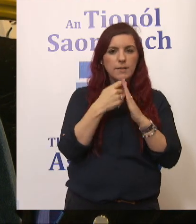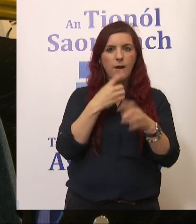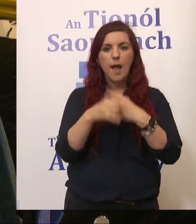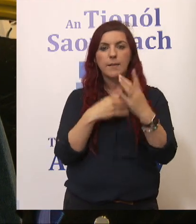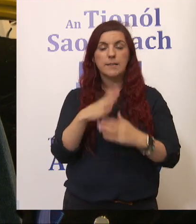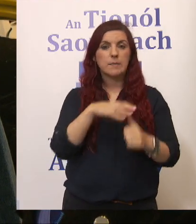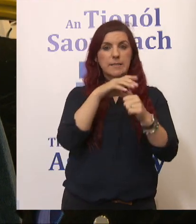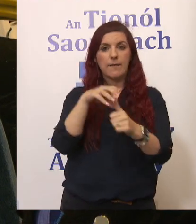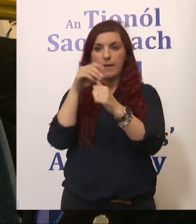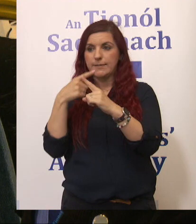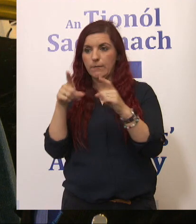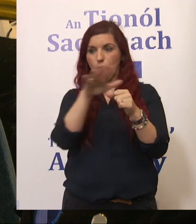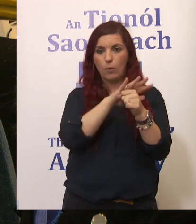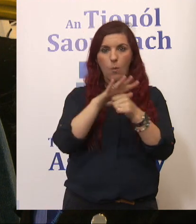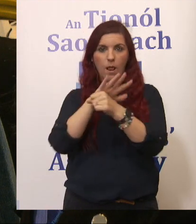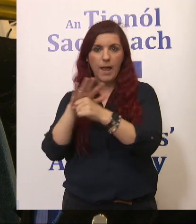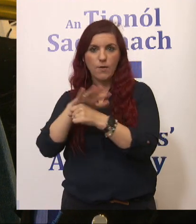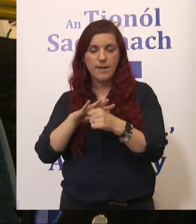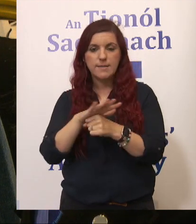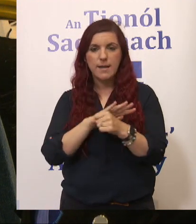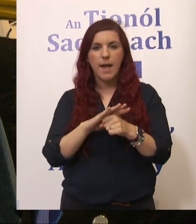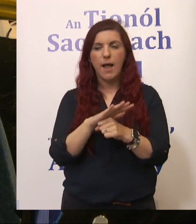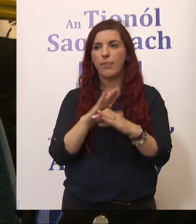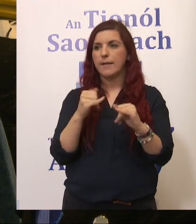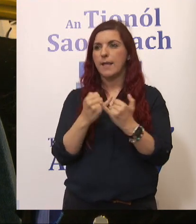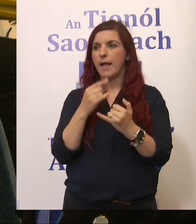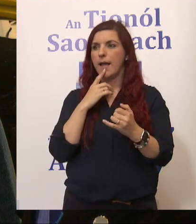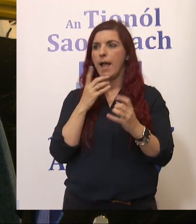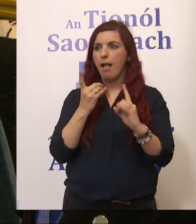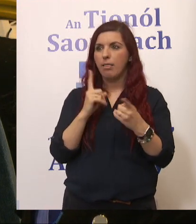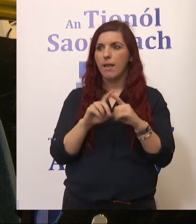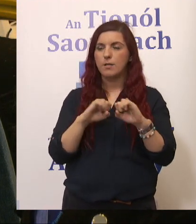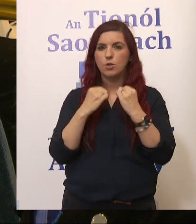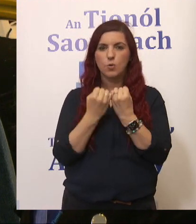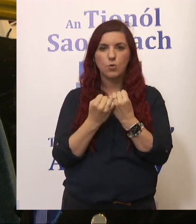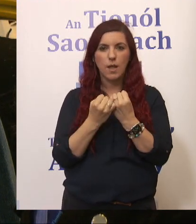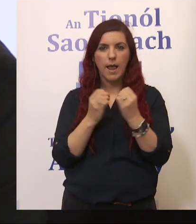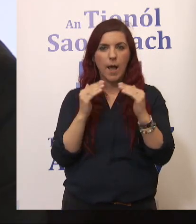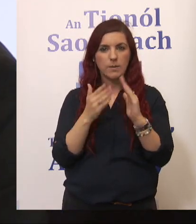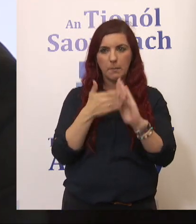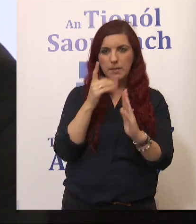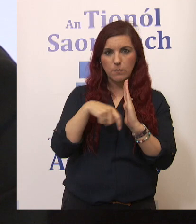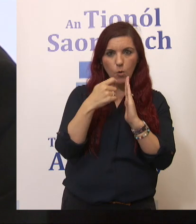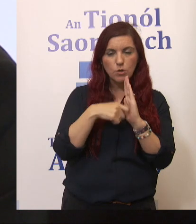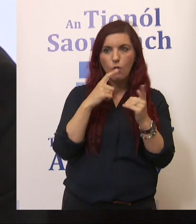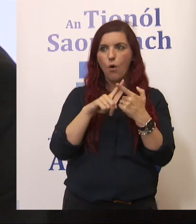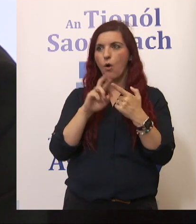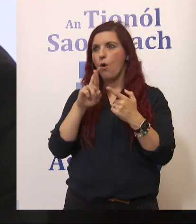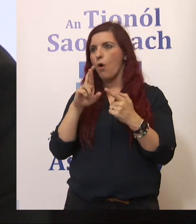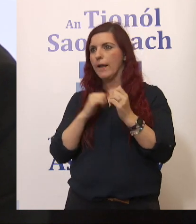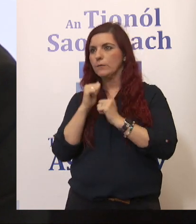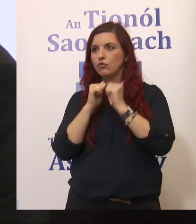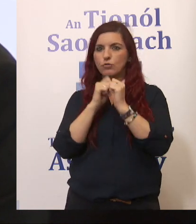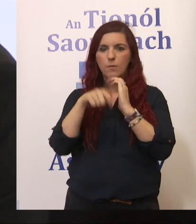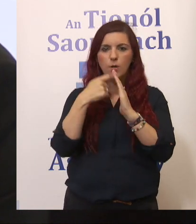locality, that would be reflected in capital allocations around things like social housing building programs or infrastructure projects. And